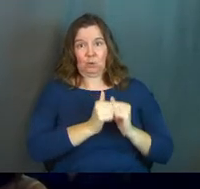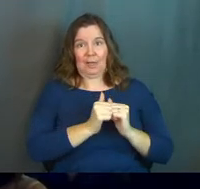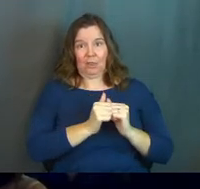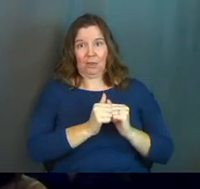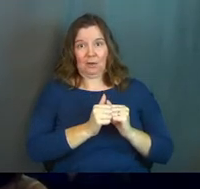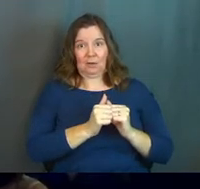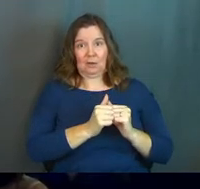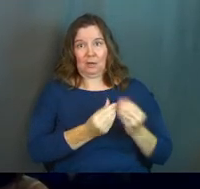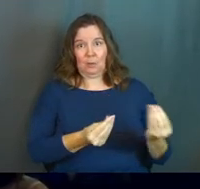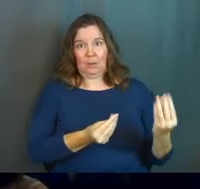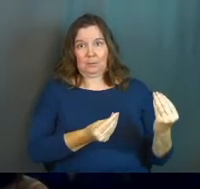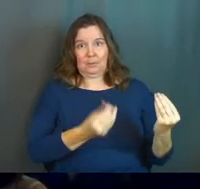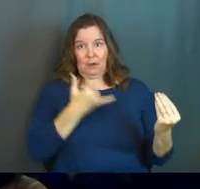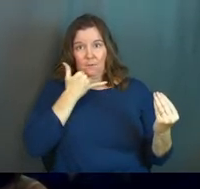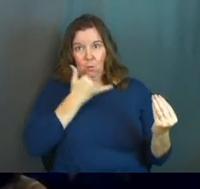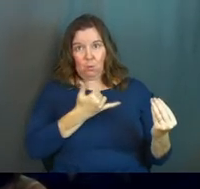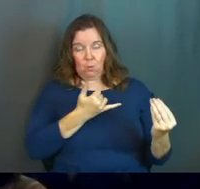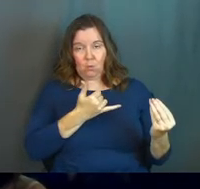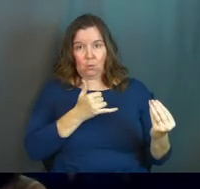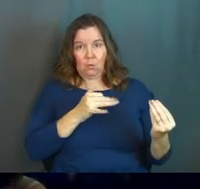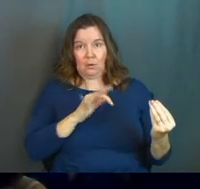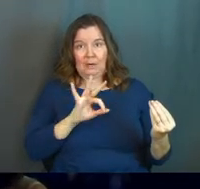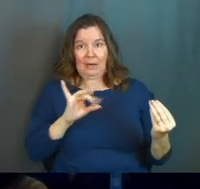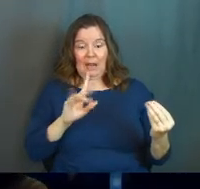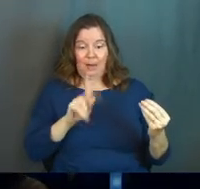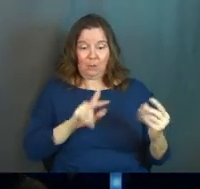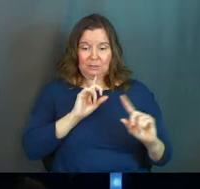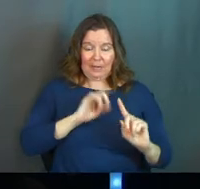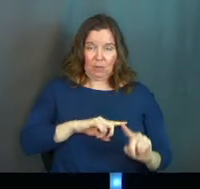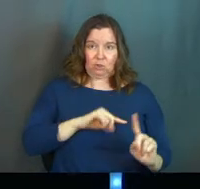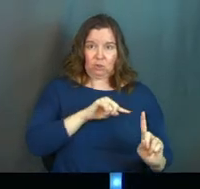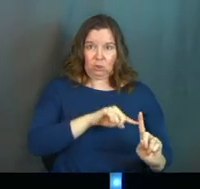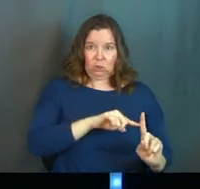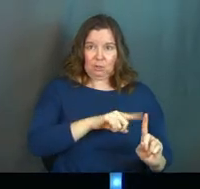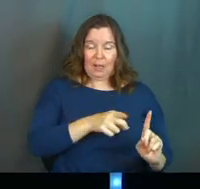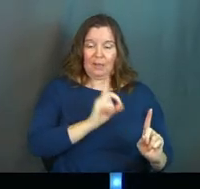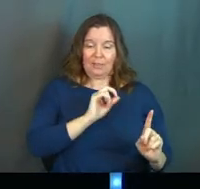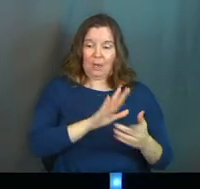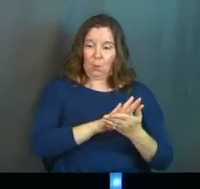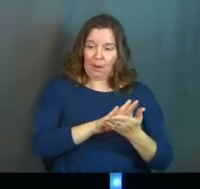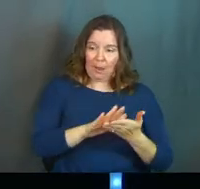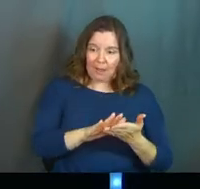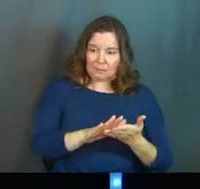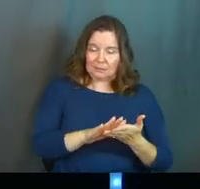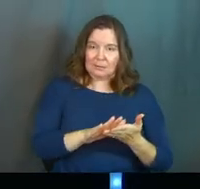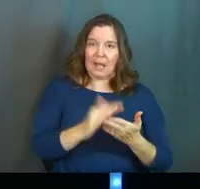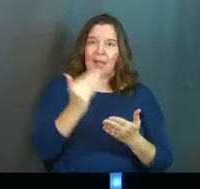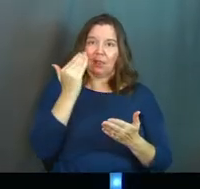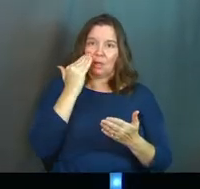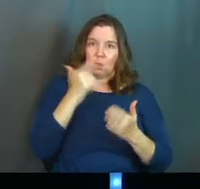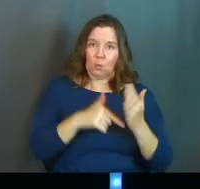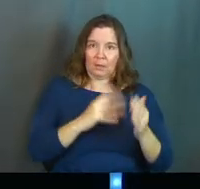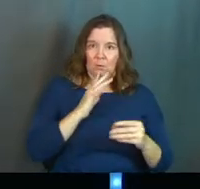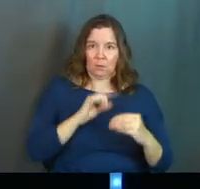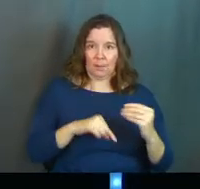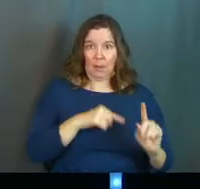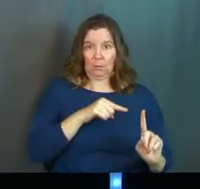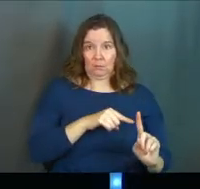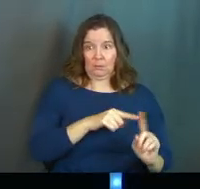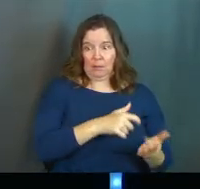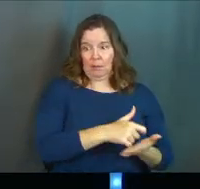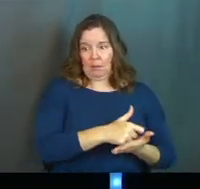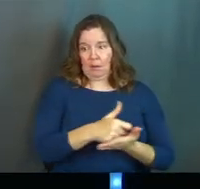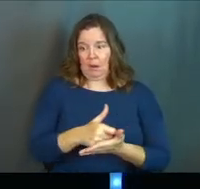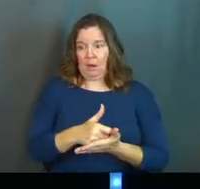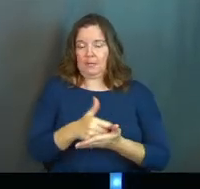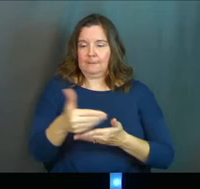together. We put them on speakerphone, and a person picked up, and they were kind and they knew what they were talking about.